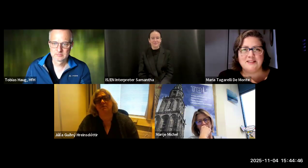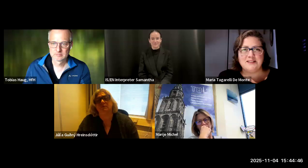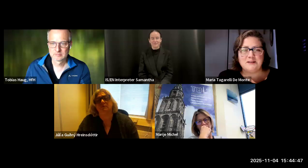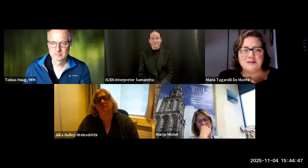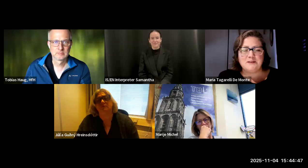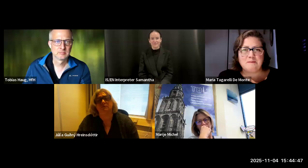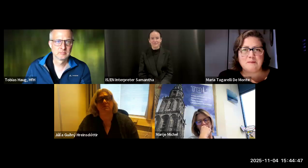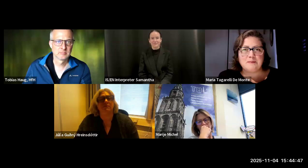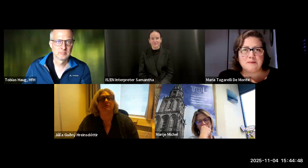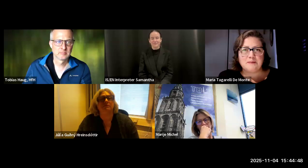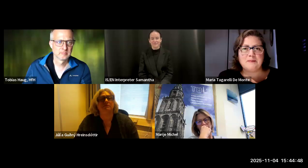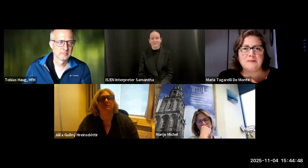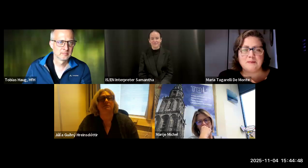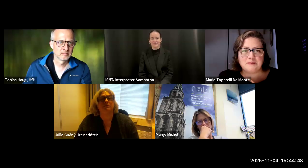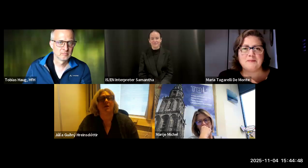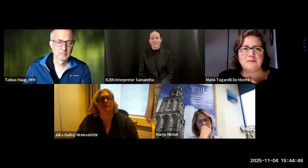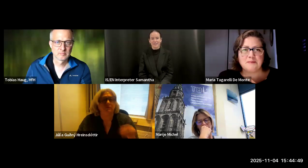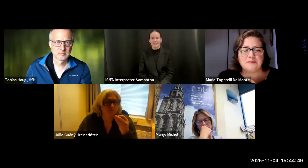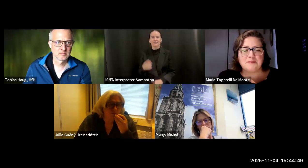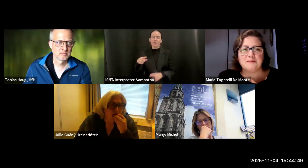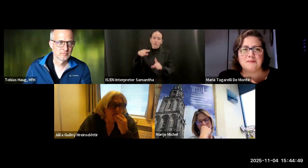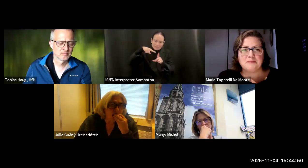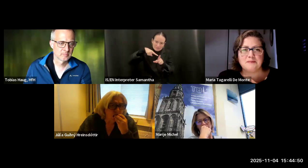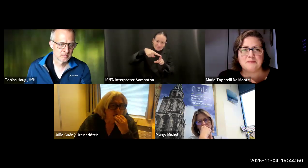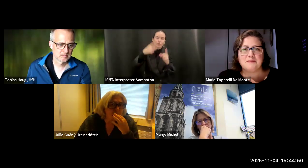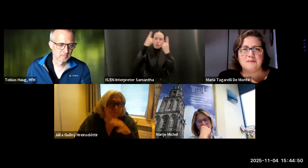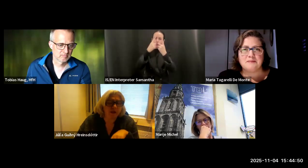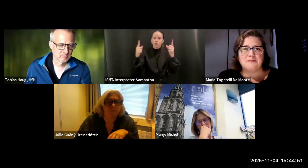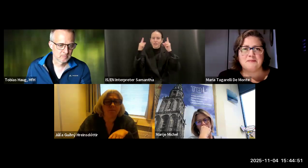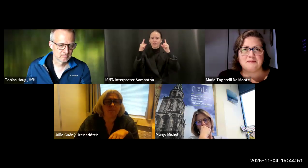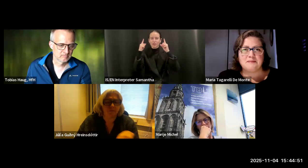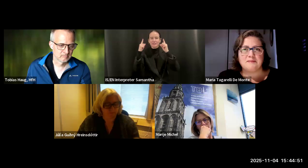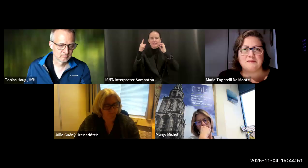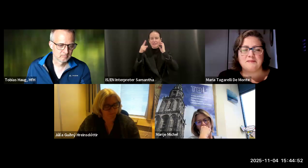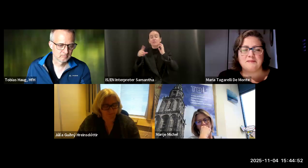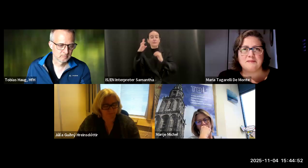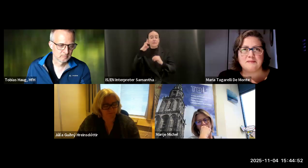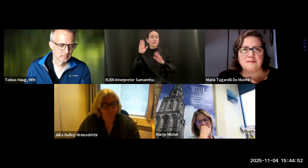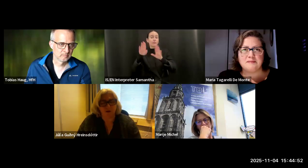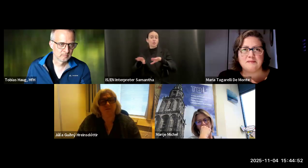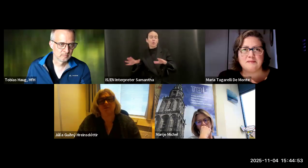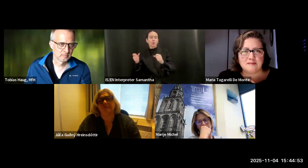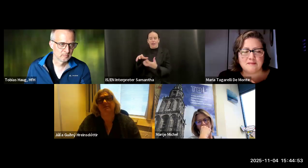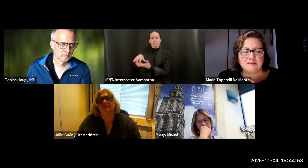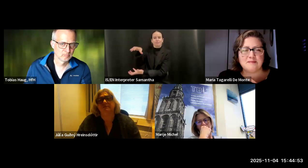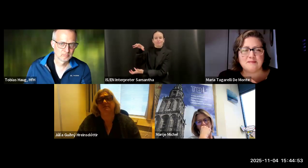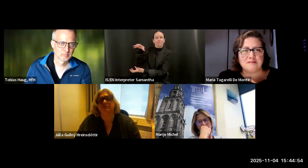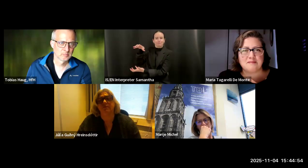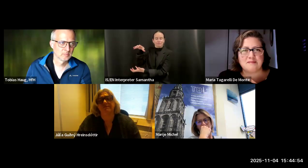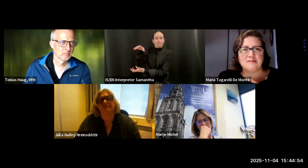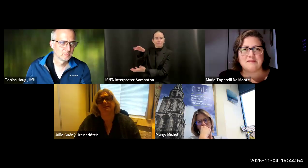what we do within the classroom, within the university classroom, because the deaf schools have a bank of stories, etc., that